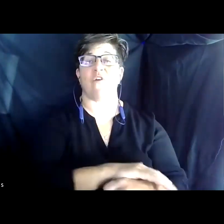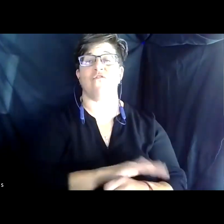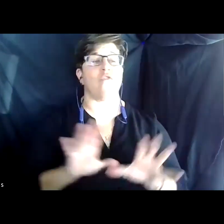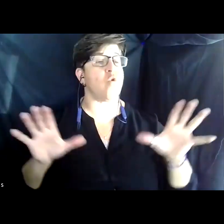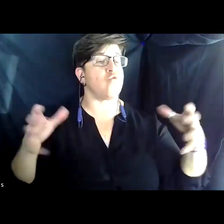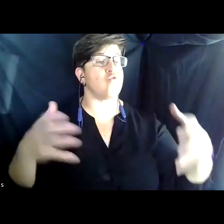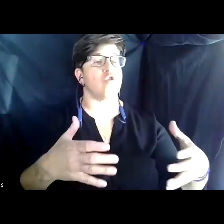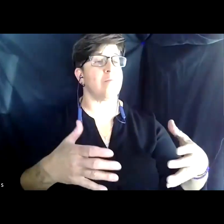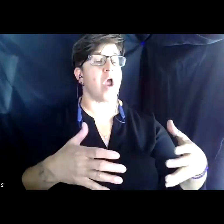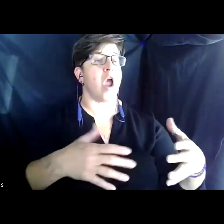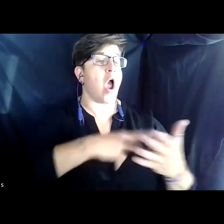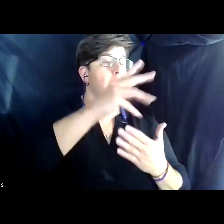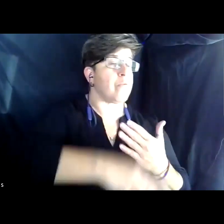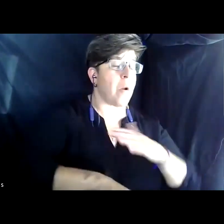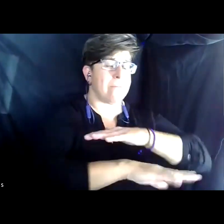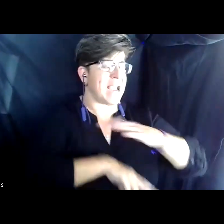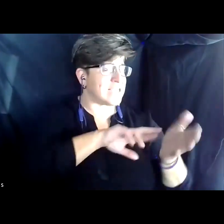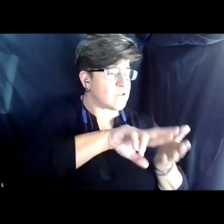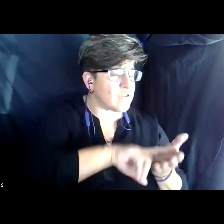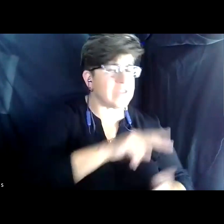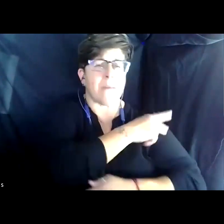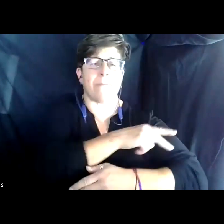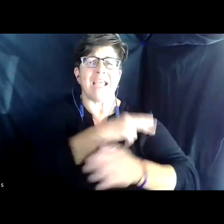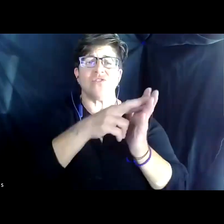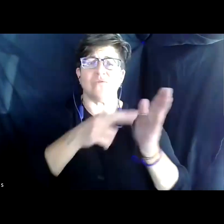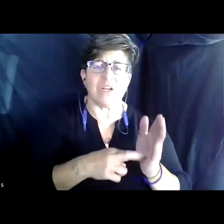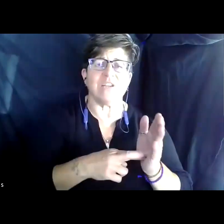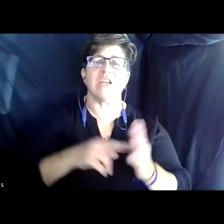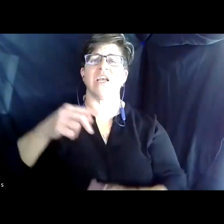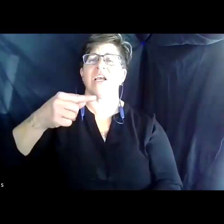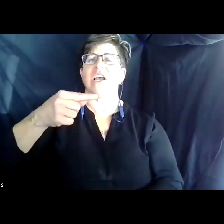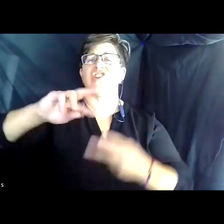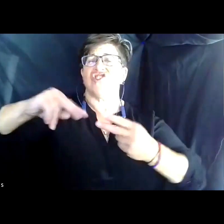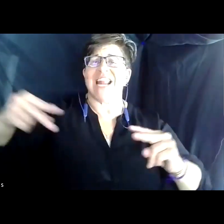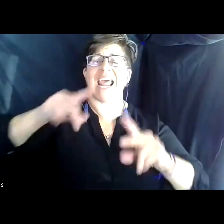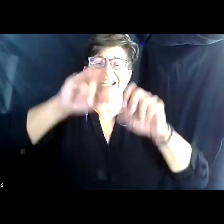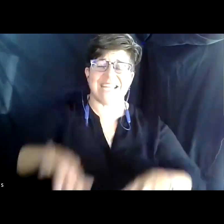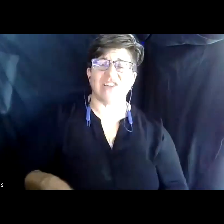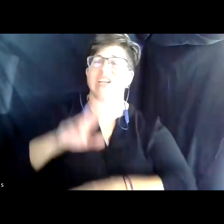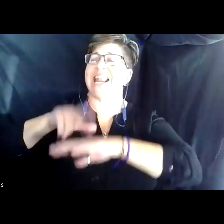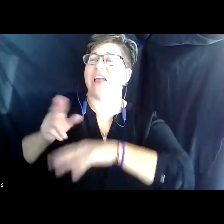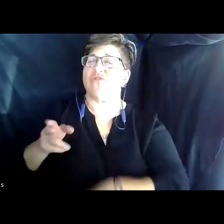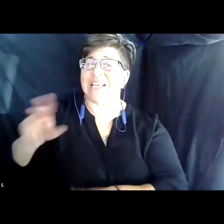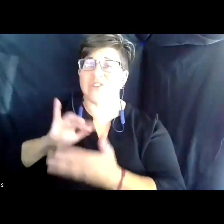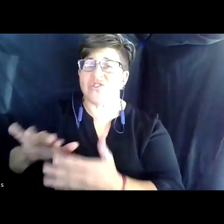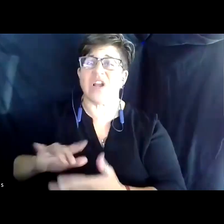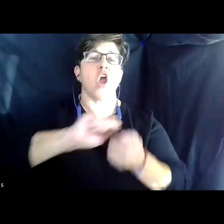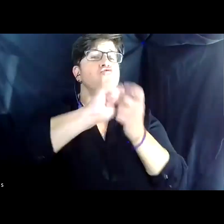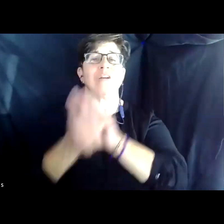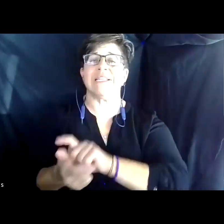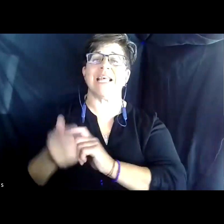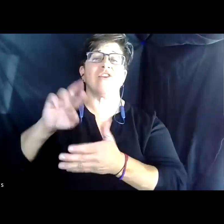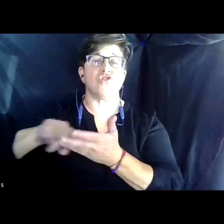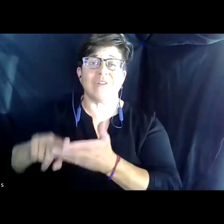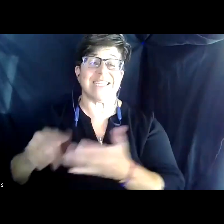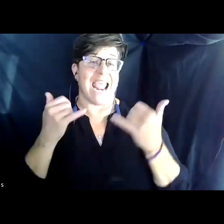basic research to a patient registry to genetic testing to natural history studies translational research, and then